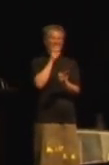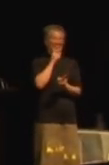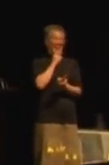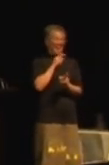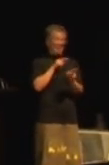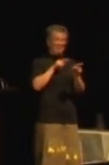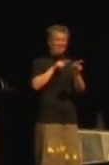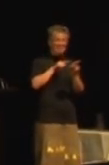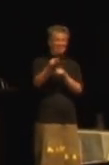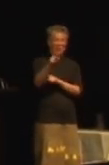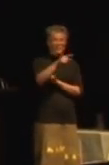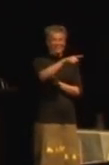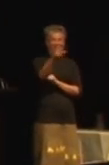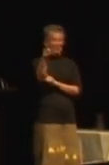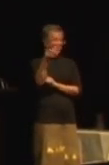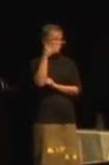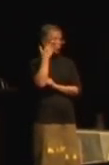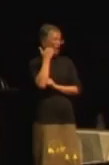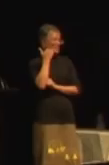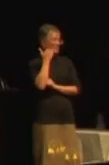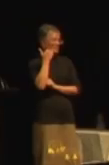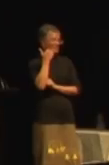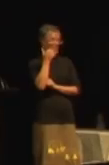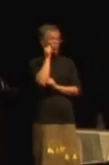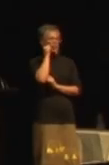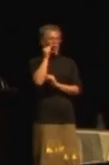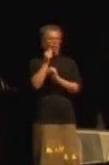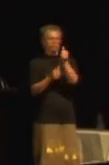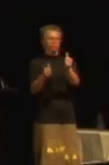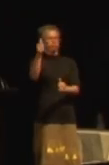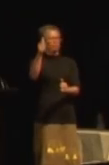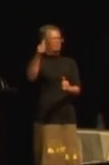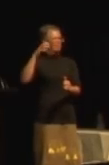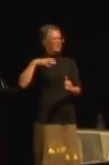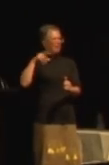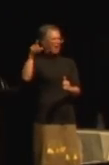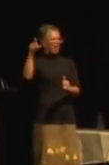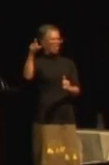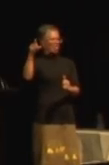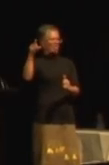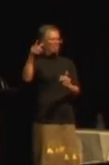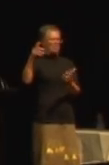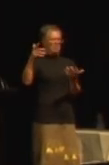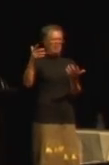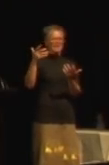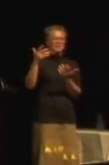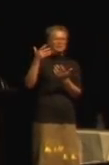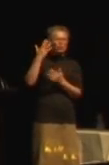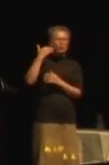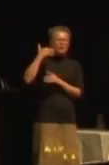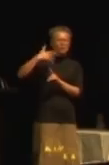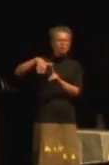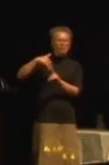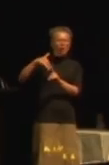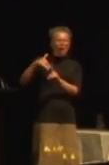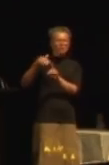We know that librarianship is a female-dominated profession, but there's not much data about the racial makeup of librarians in Canada, New